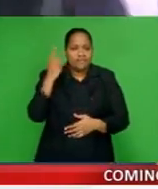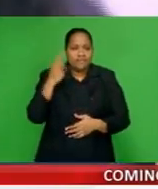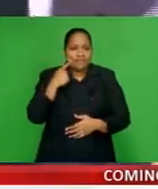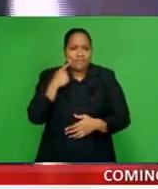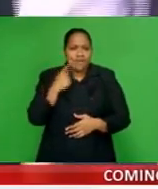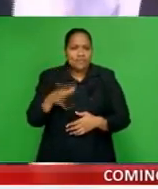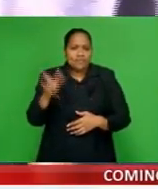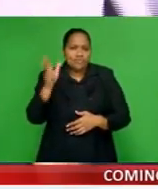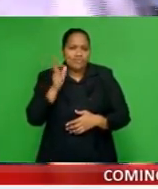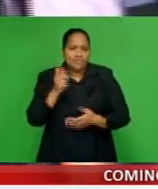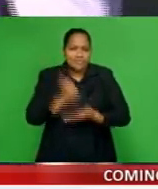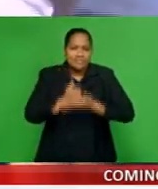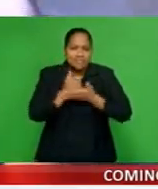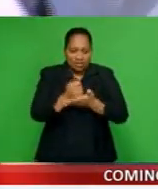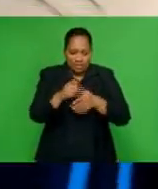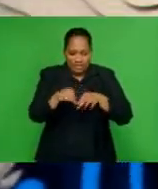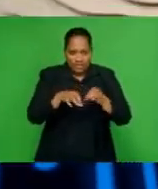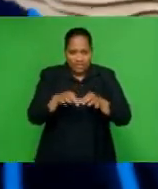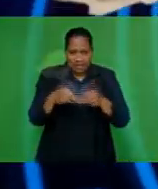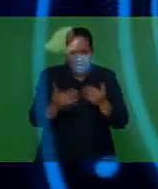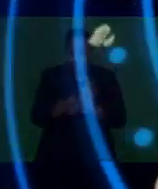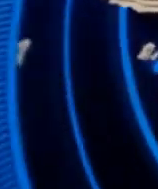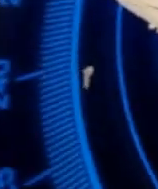be reviewed.